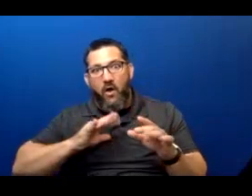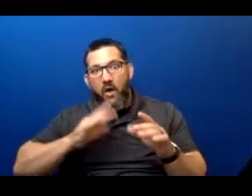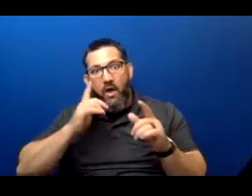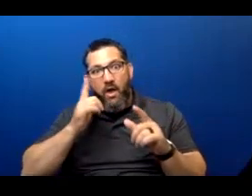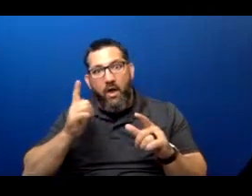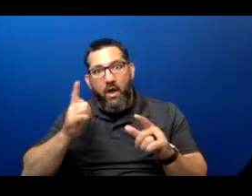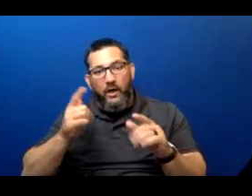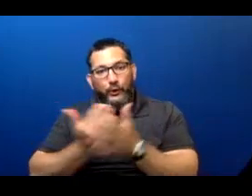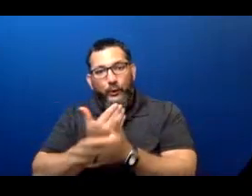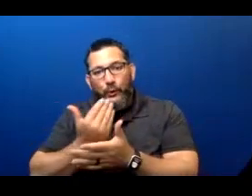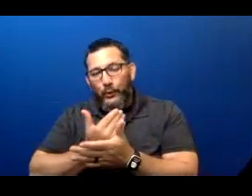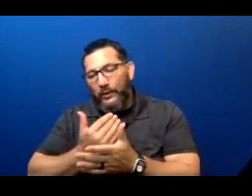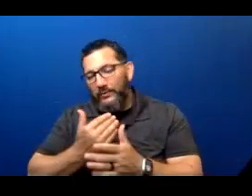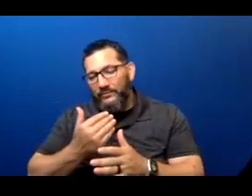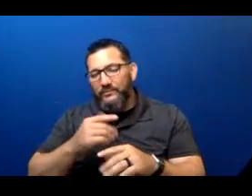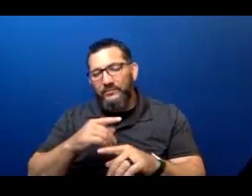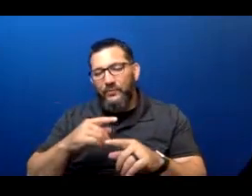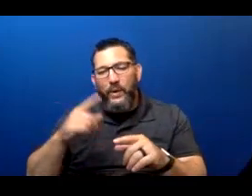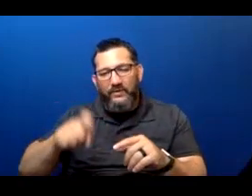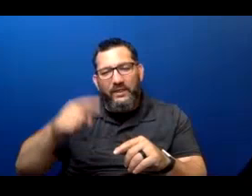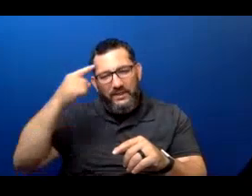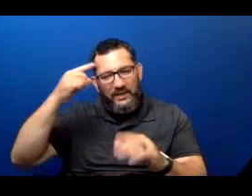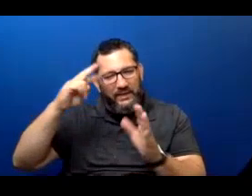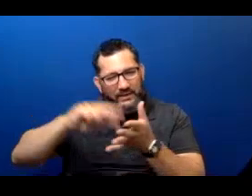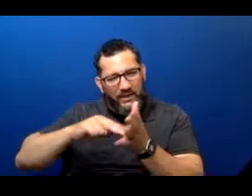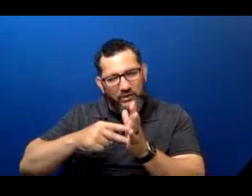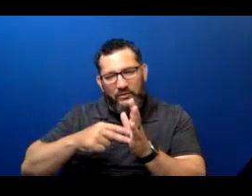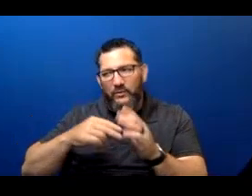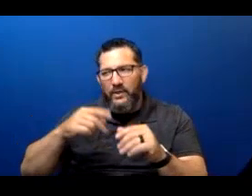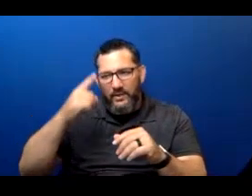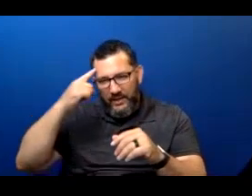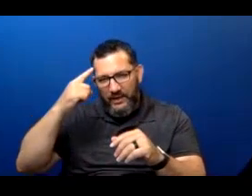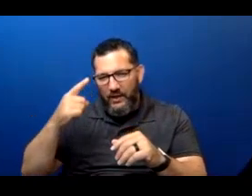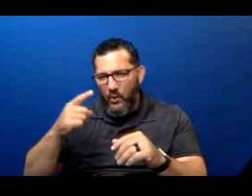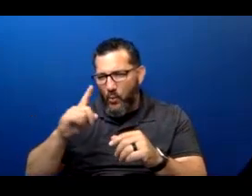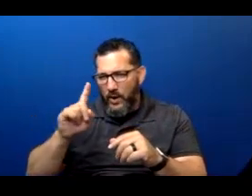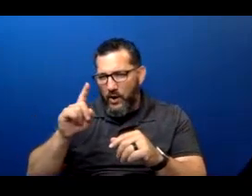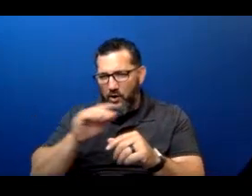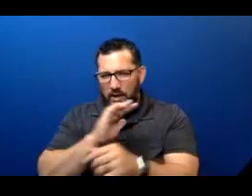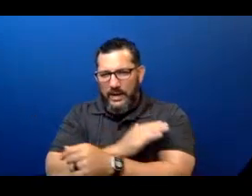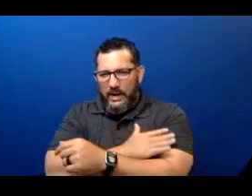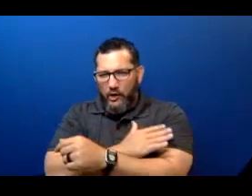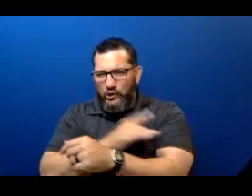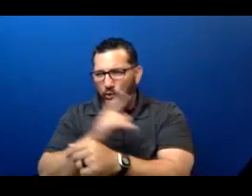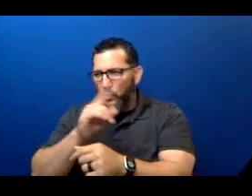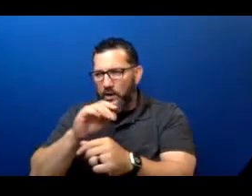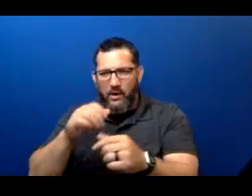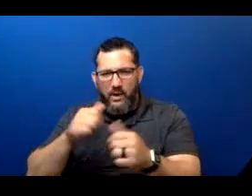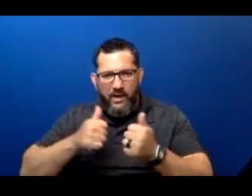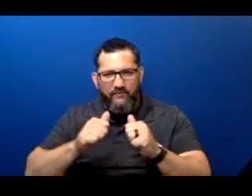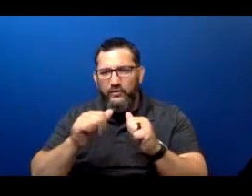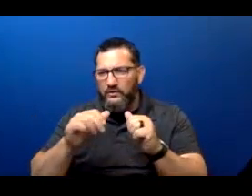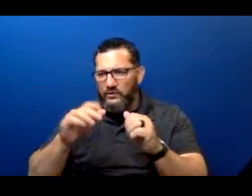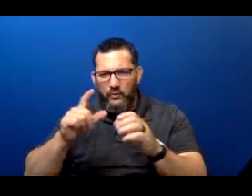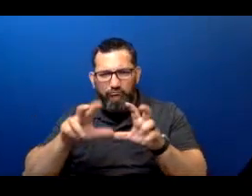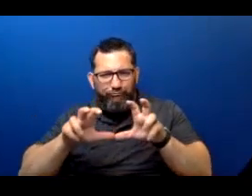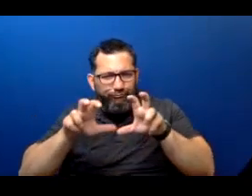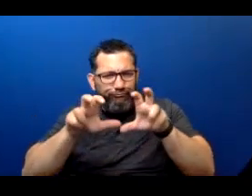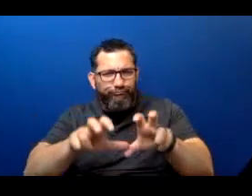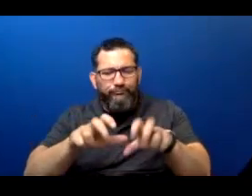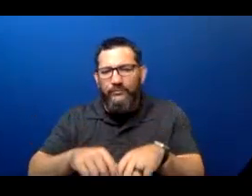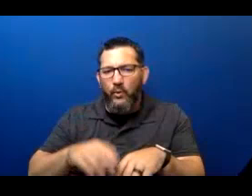be intentional about where we put our efforts and our energies. So during our annual partners breakfast, which